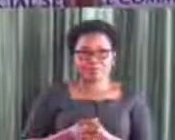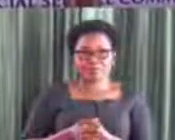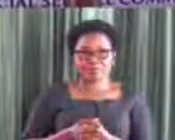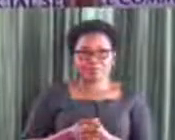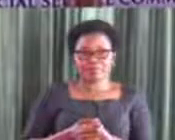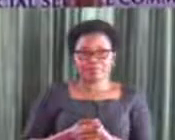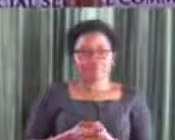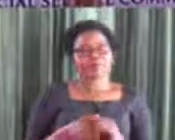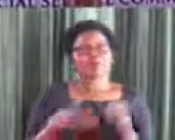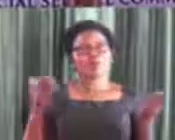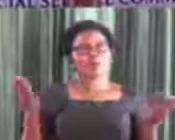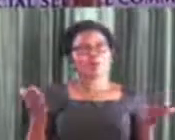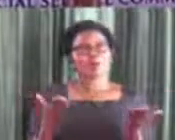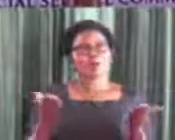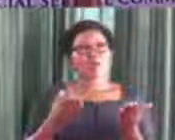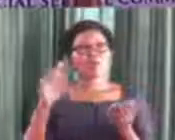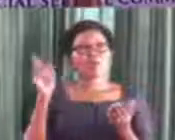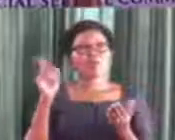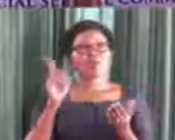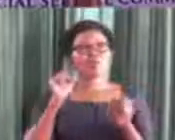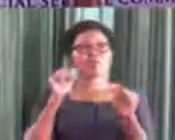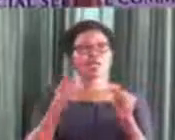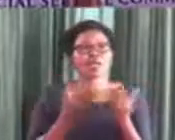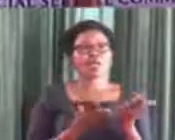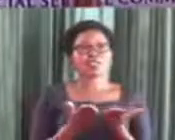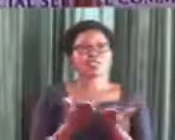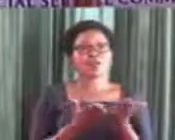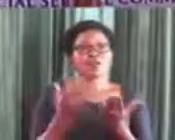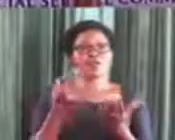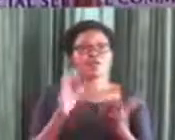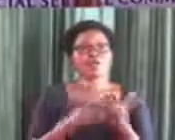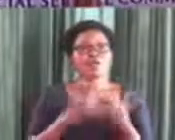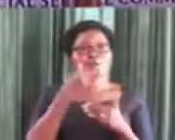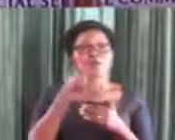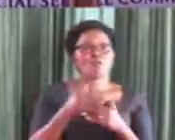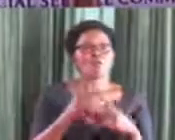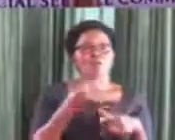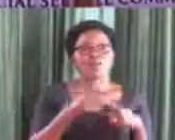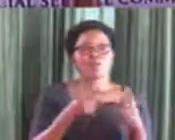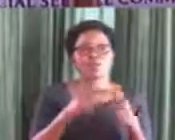Where the president can serve for over 10 years? Yes.